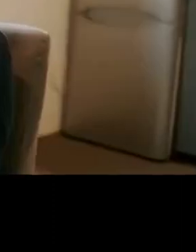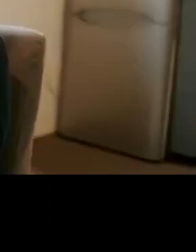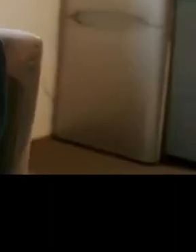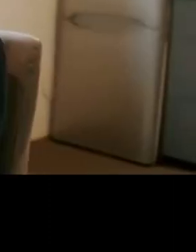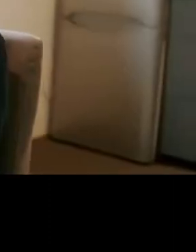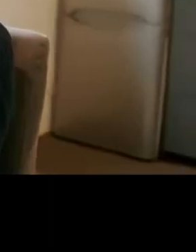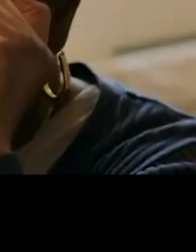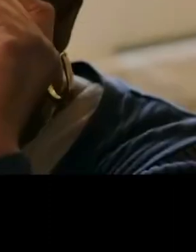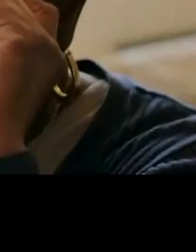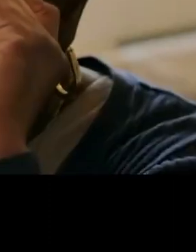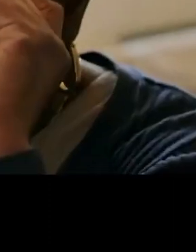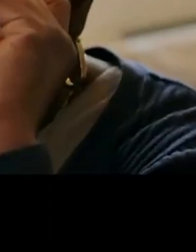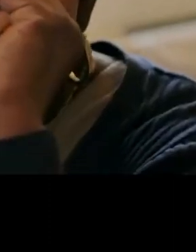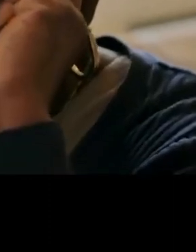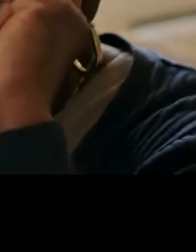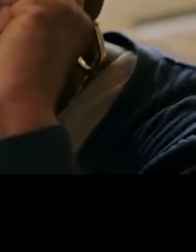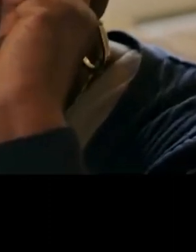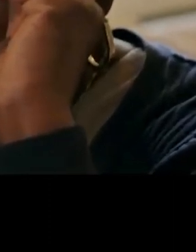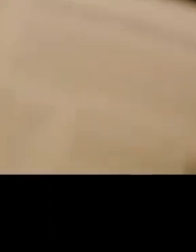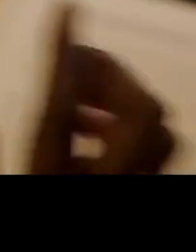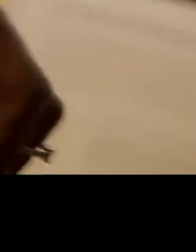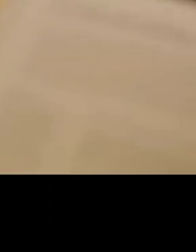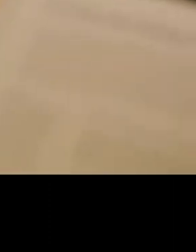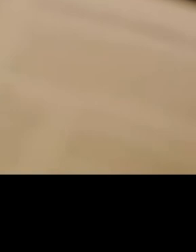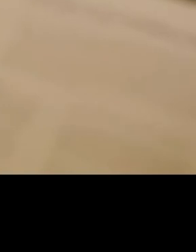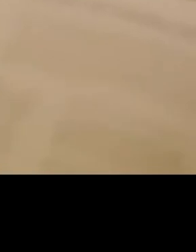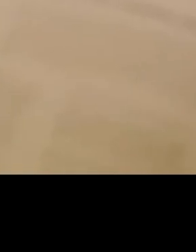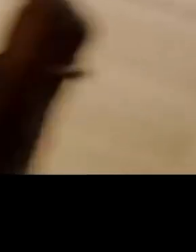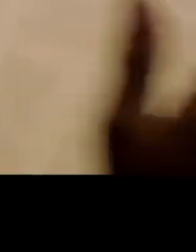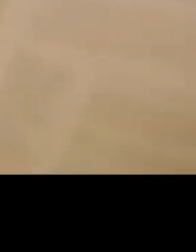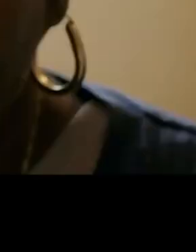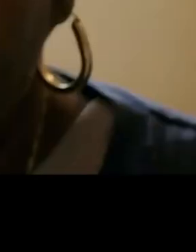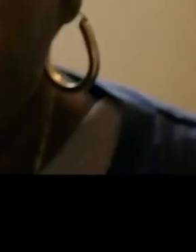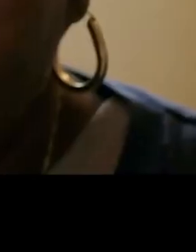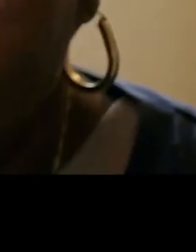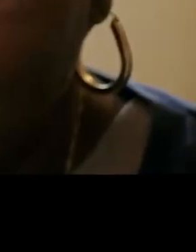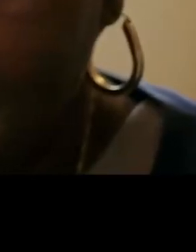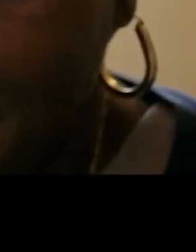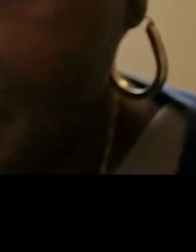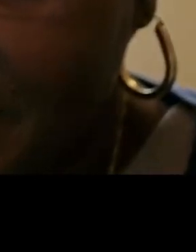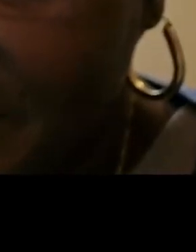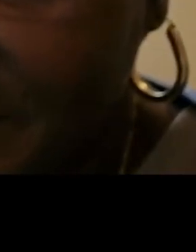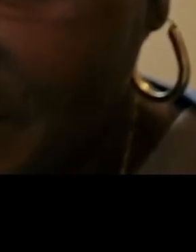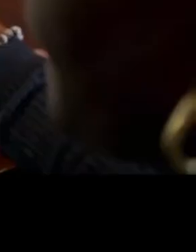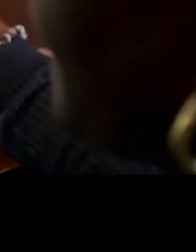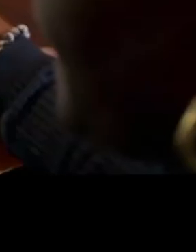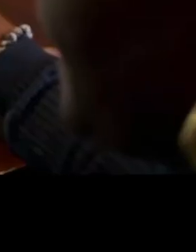could also mean the ability to discover a whole new recipe.